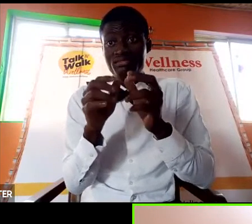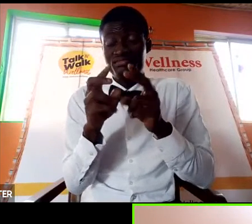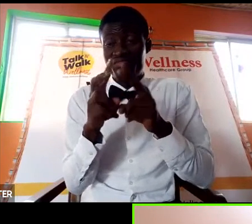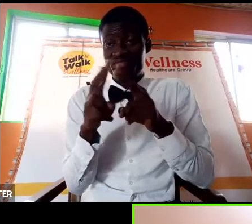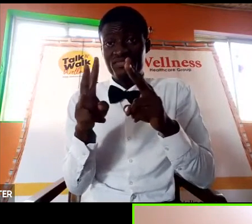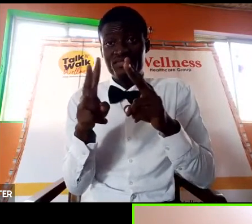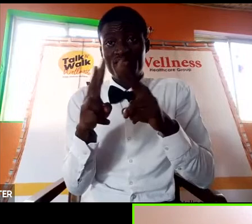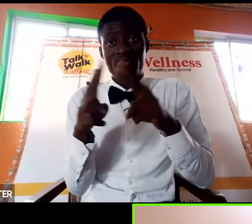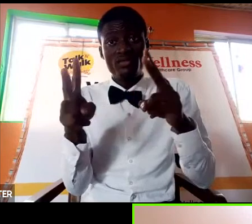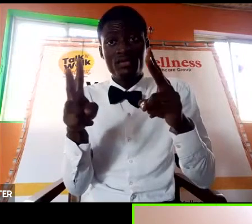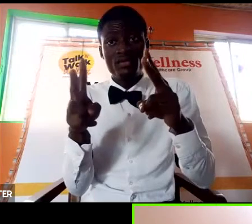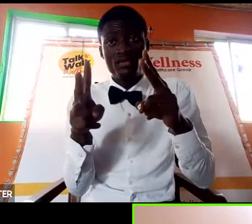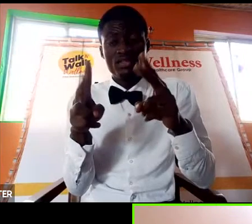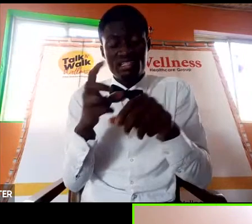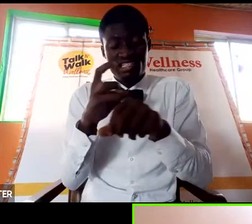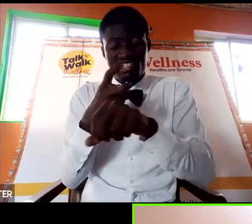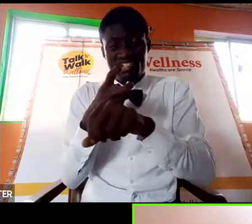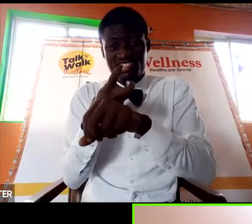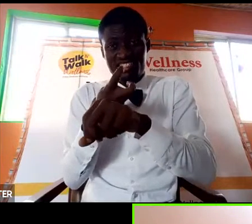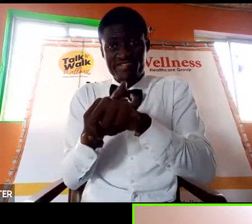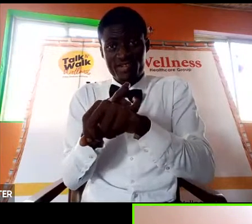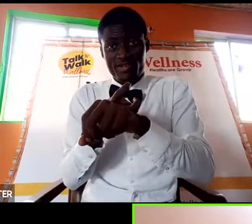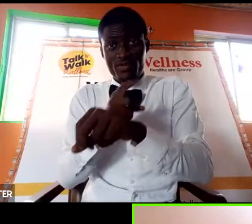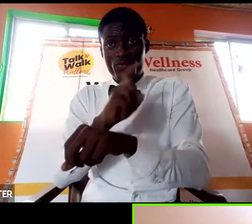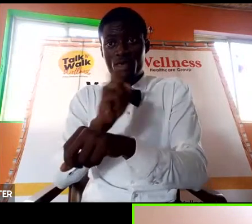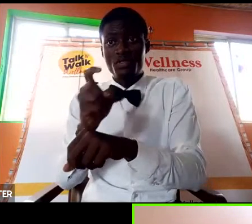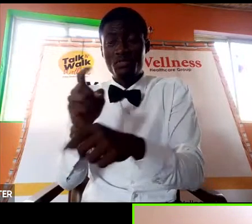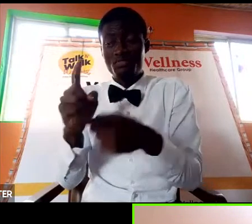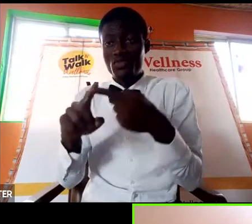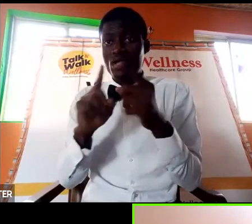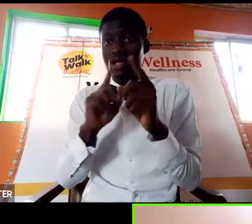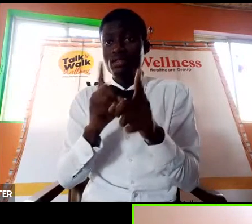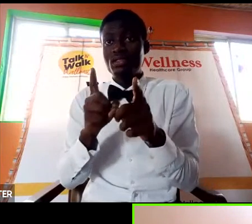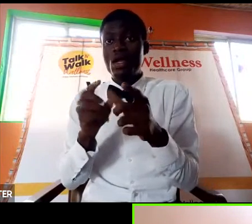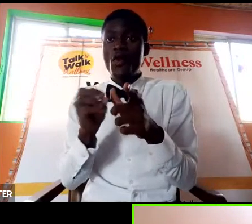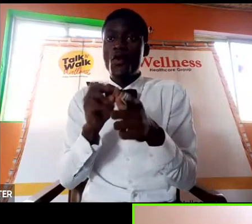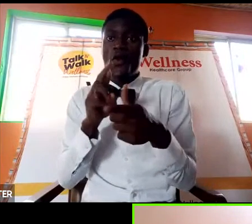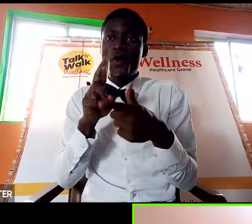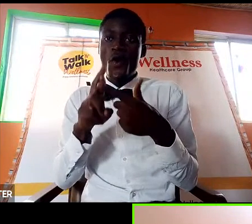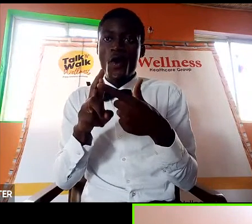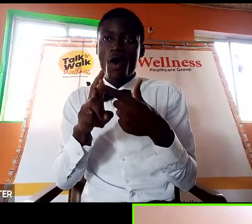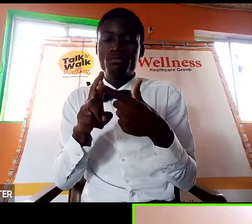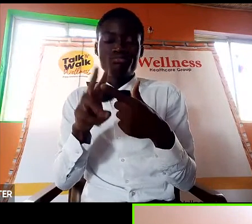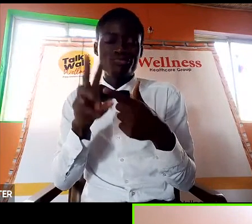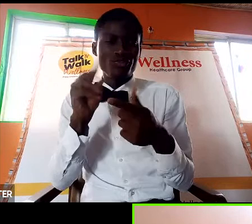difficult question to answer, if I may put it, or is not there is no straightforward answer to that.